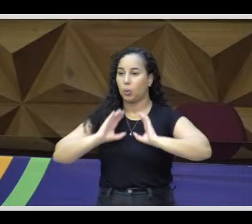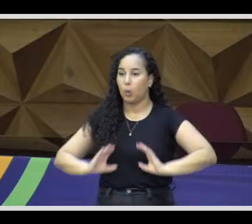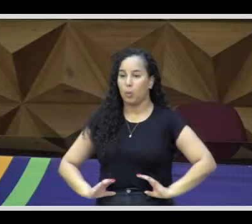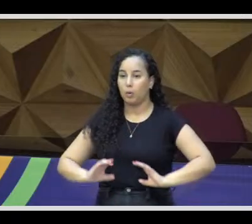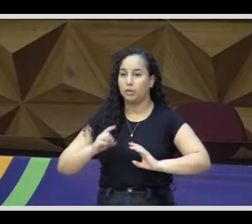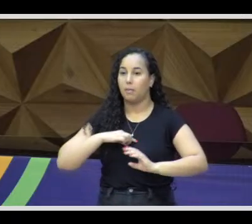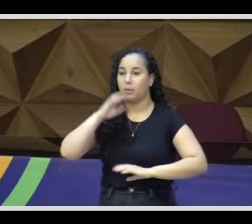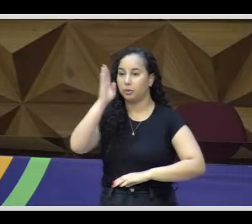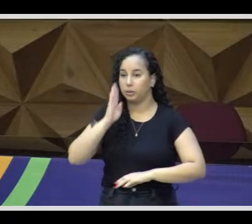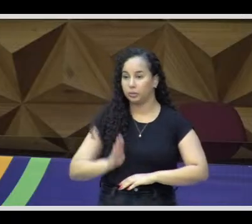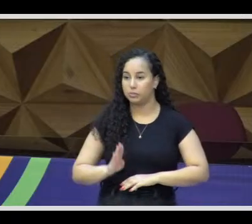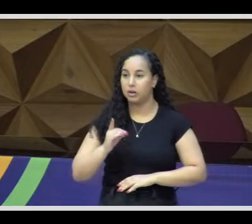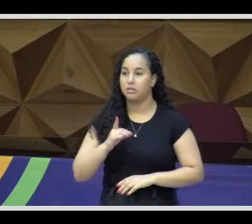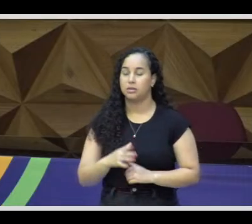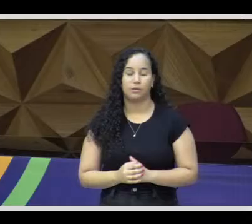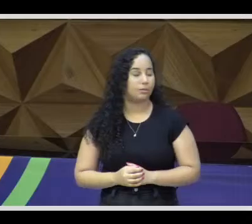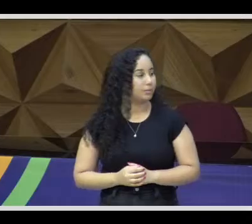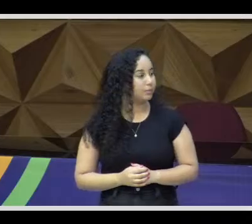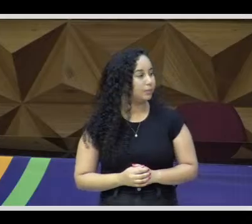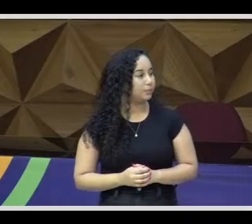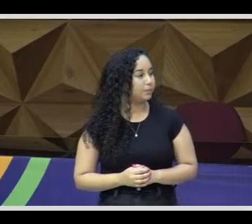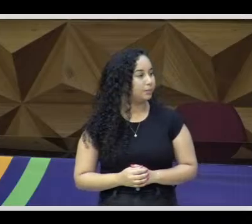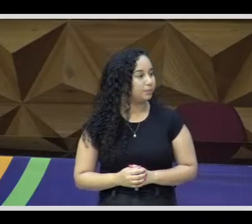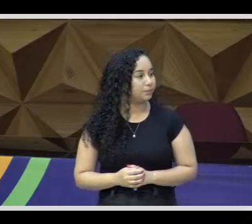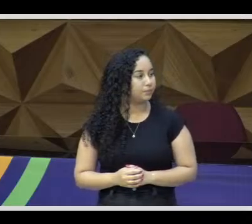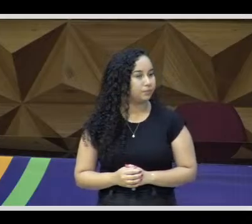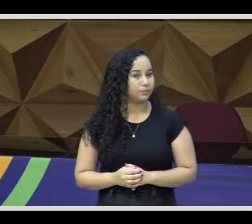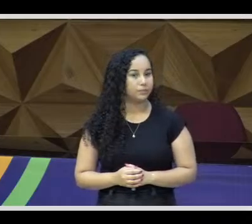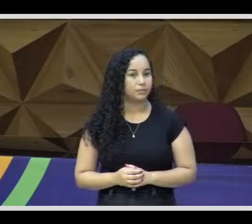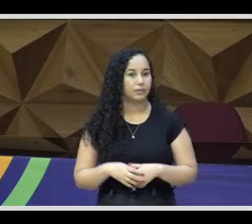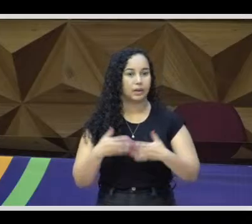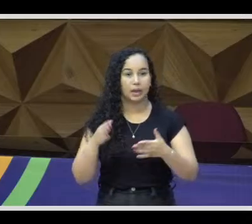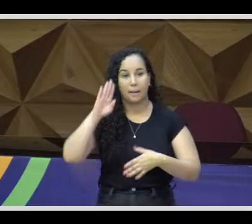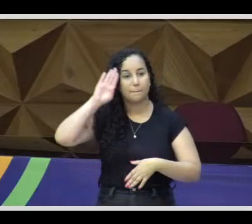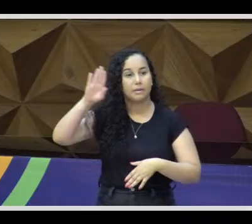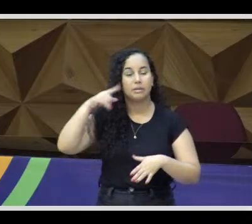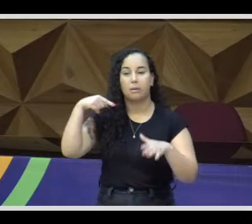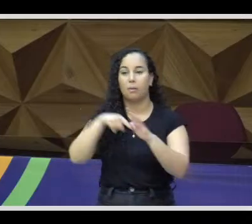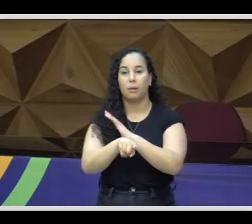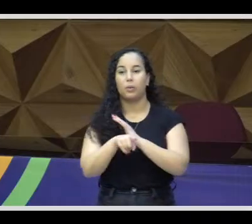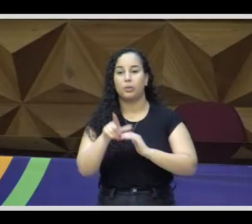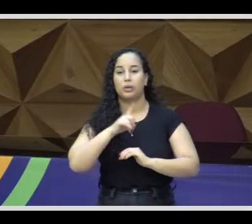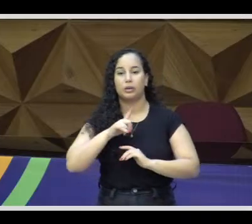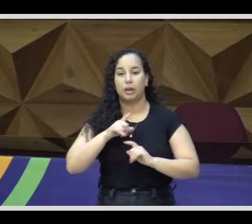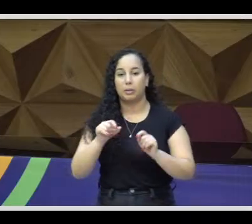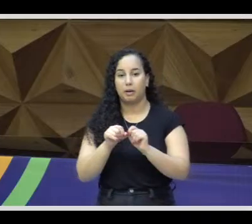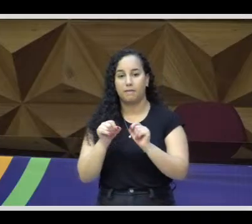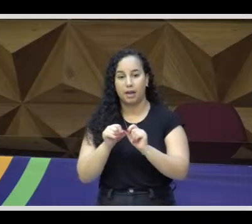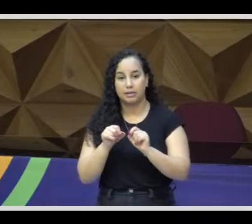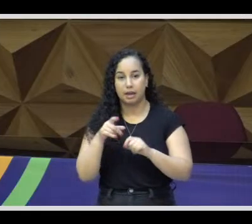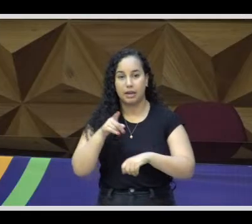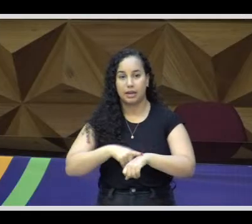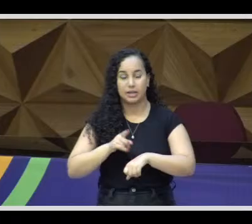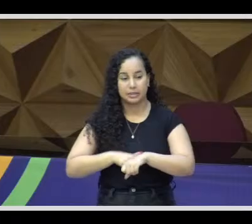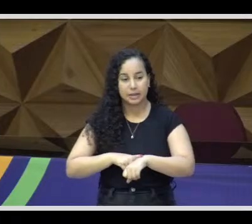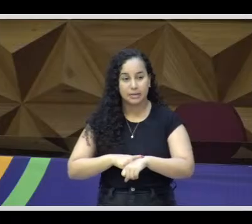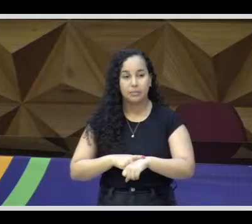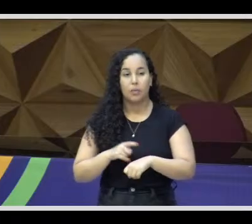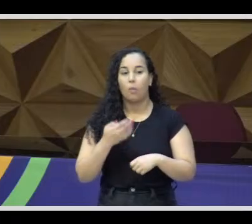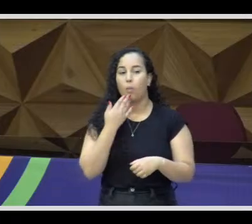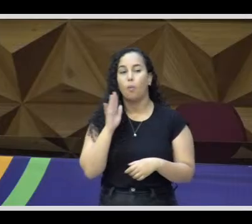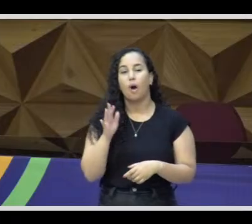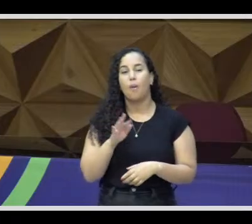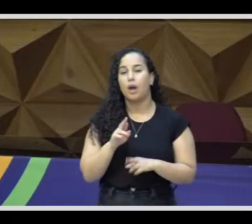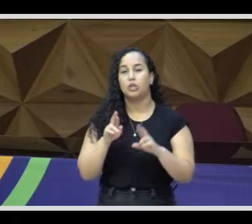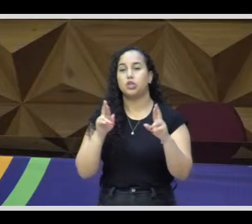of Brazilians in terms of politics. And the main question I had to answer that time was this one: what's the difference